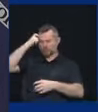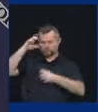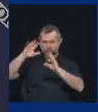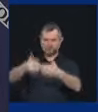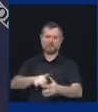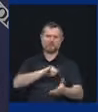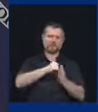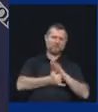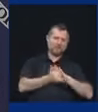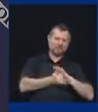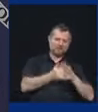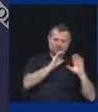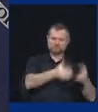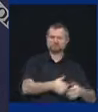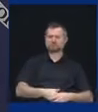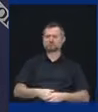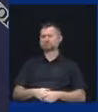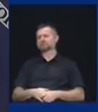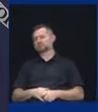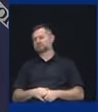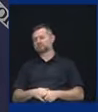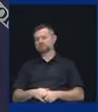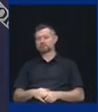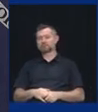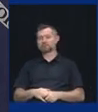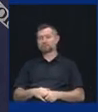women. Not thrilled.